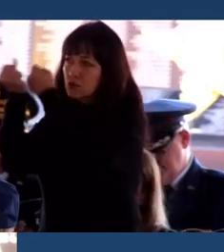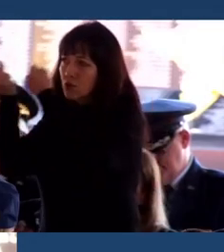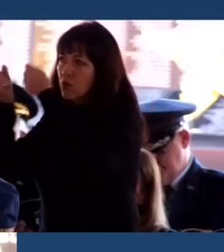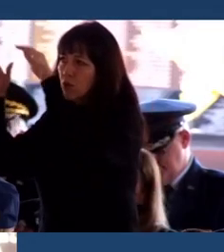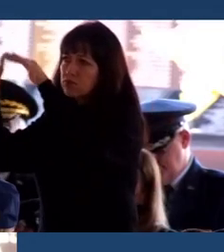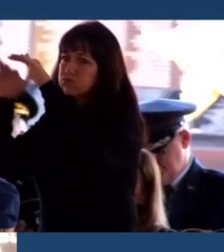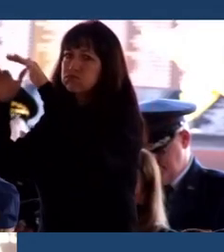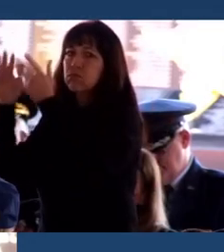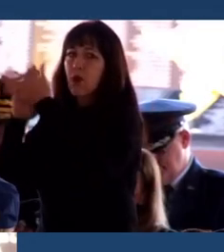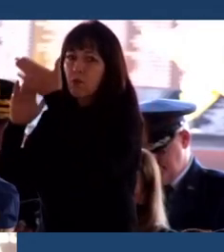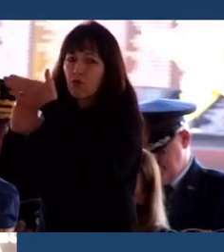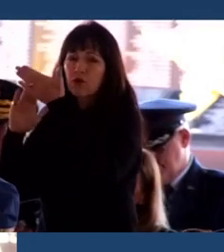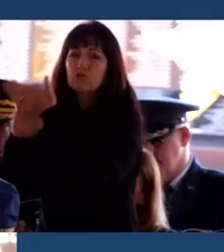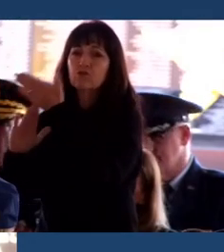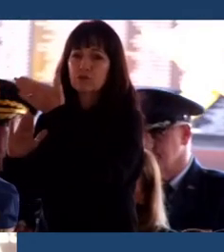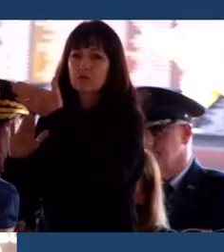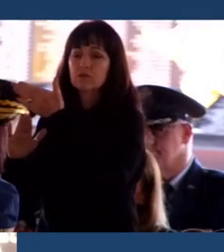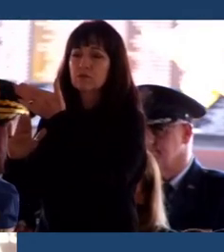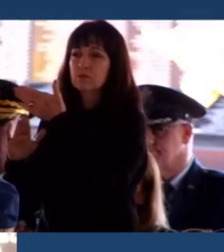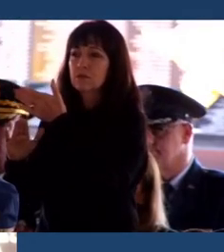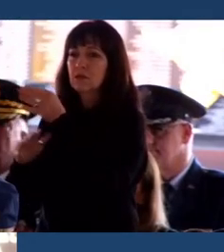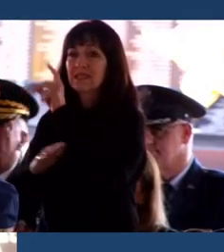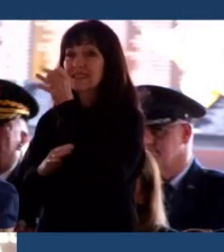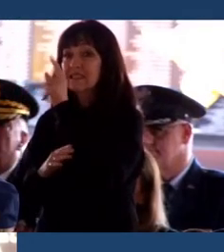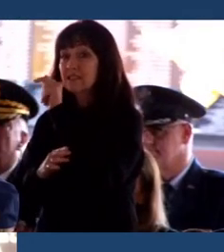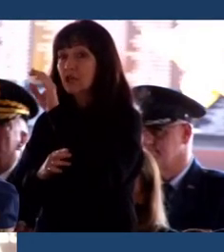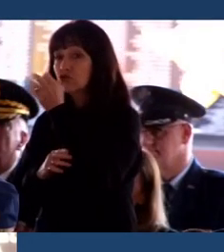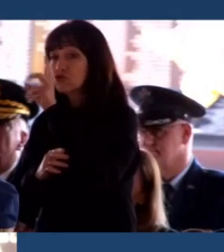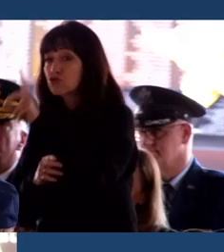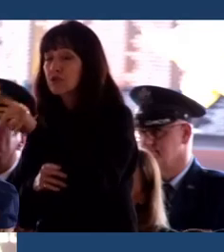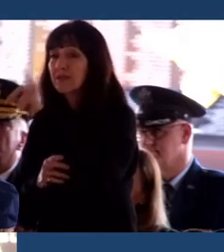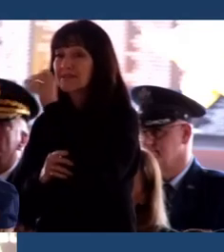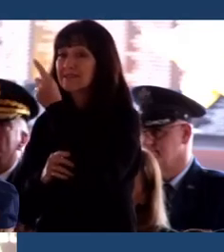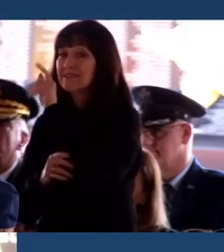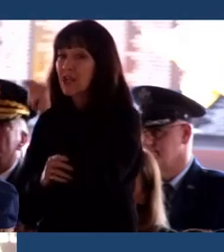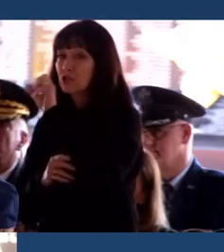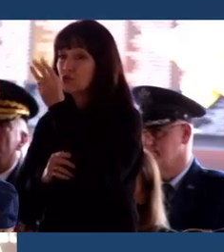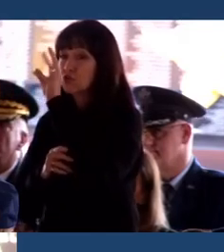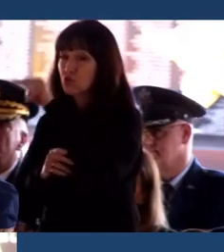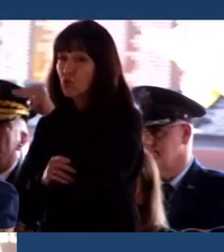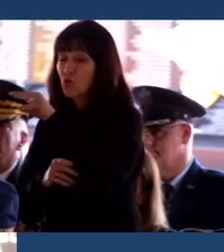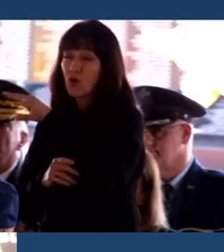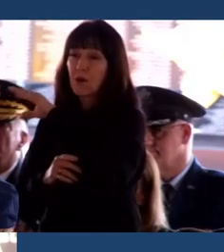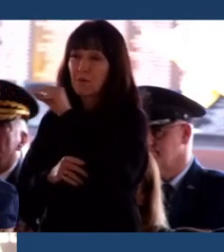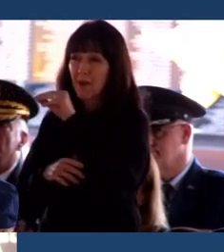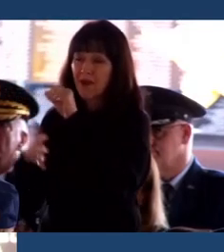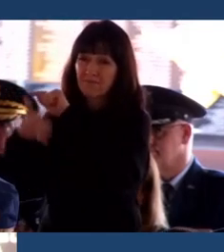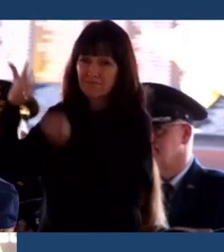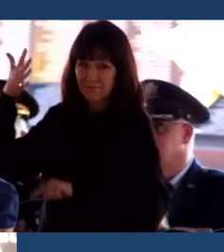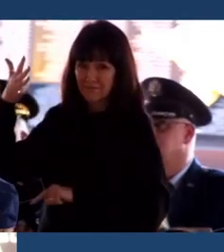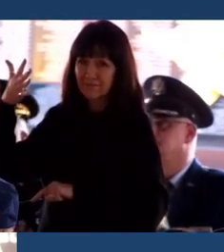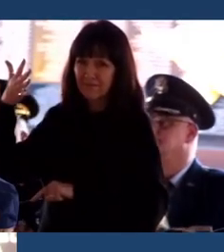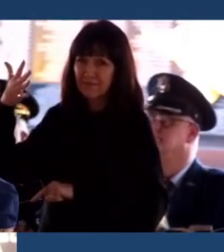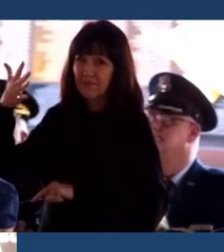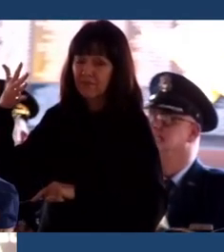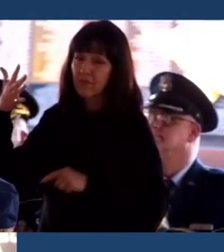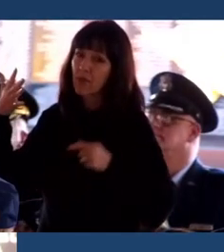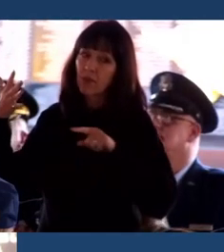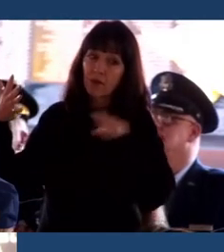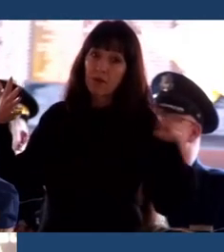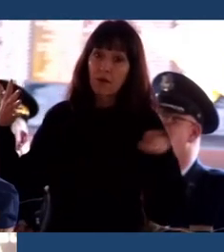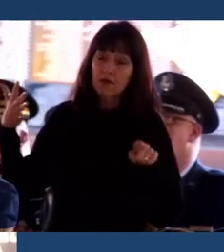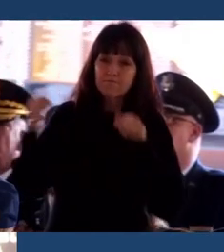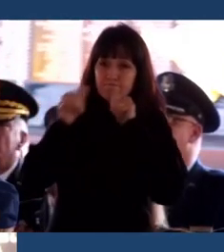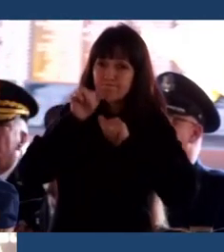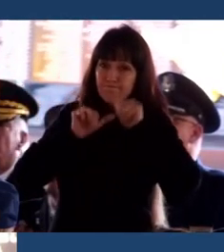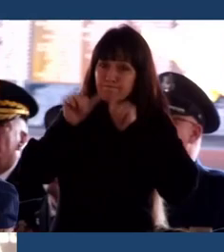contingencies and operations such as Desert Shield, Desert Storm, and Noble Eagle. For that, I am very